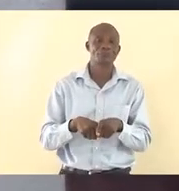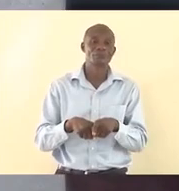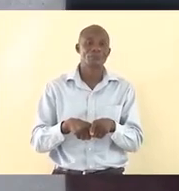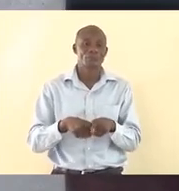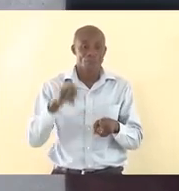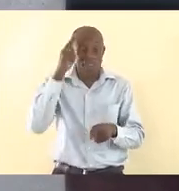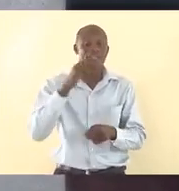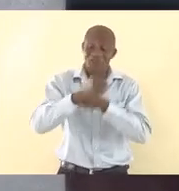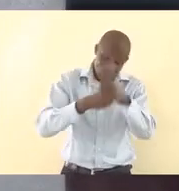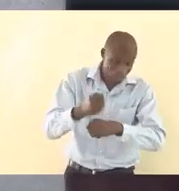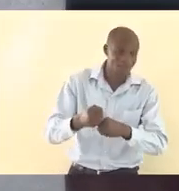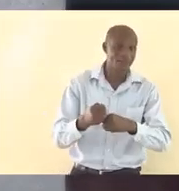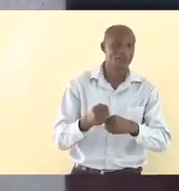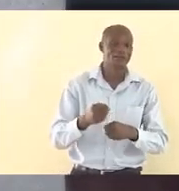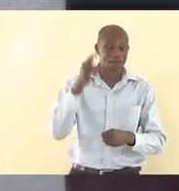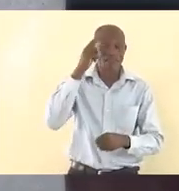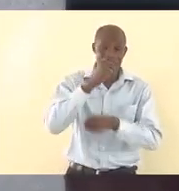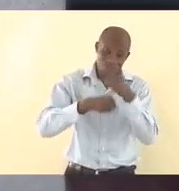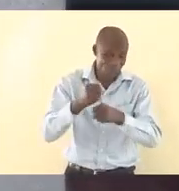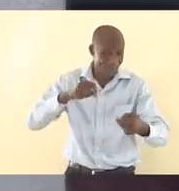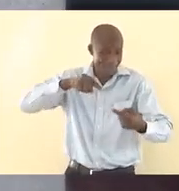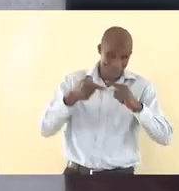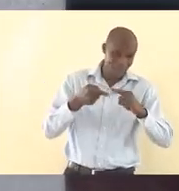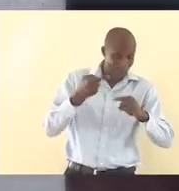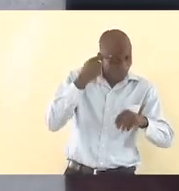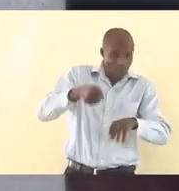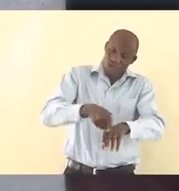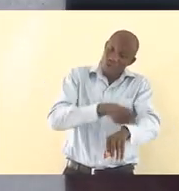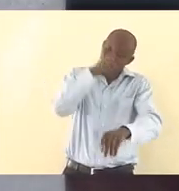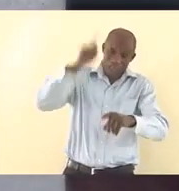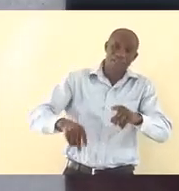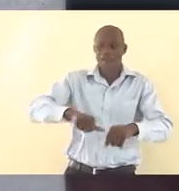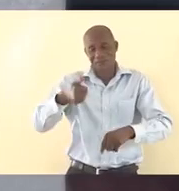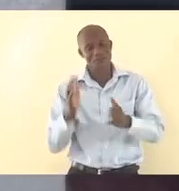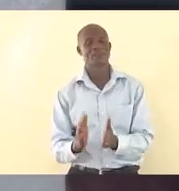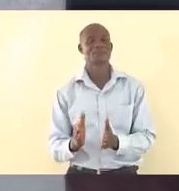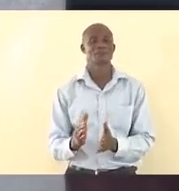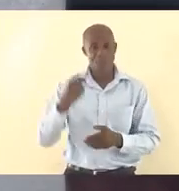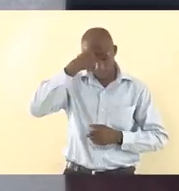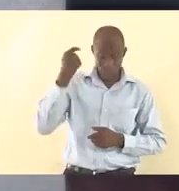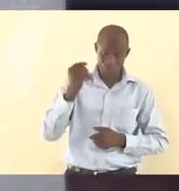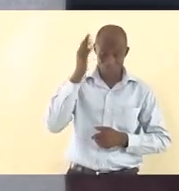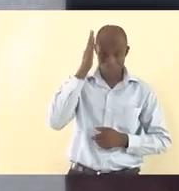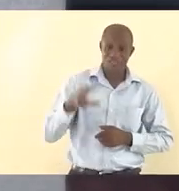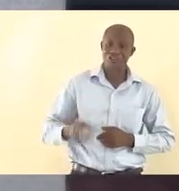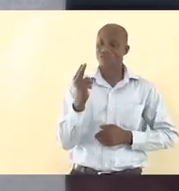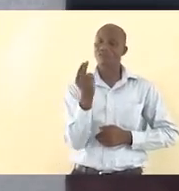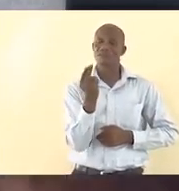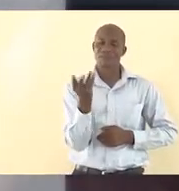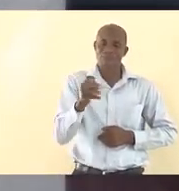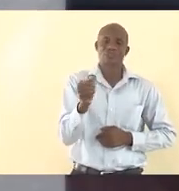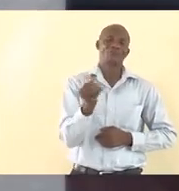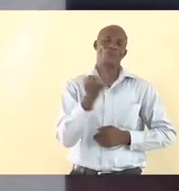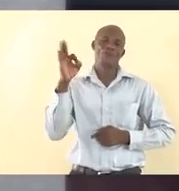suffered. He suffered pain for longer than the other people suffered pain because he cut himself off from the community. When